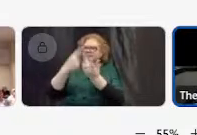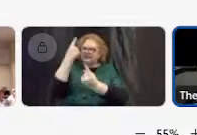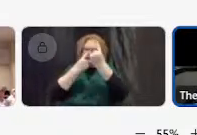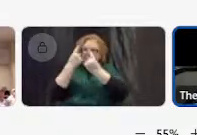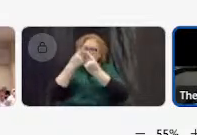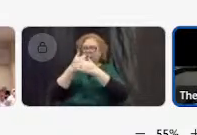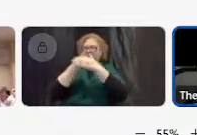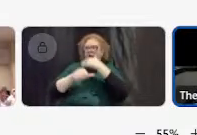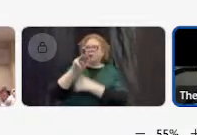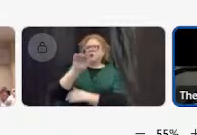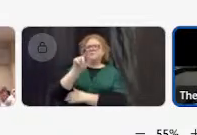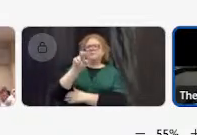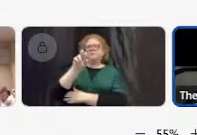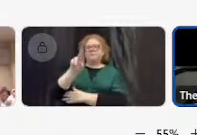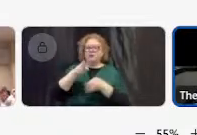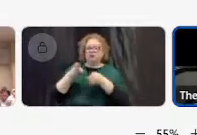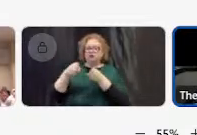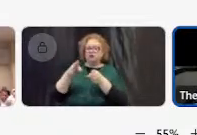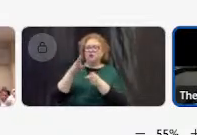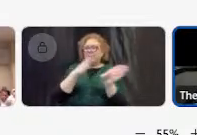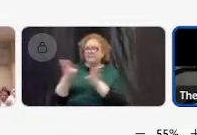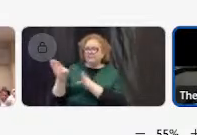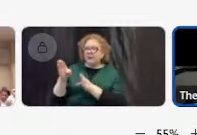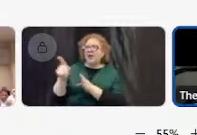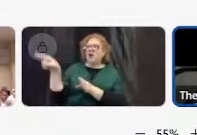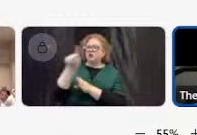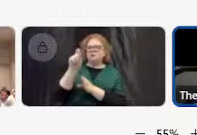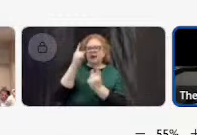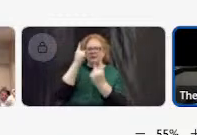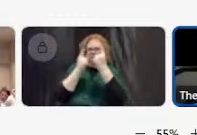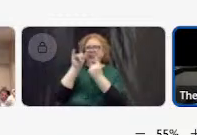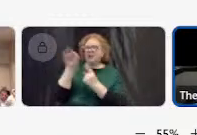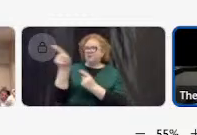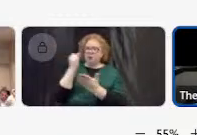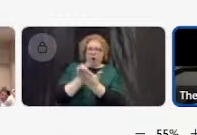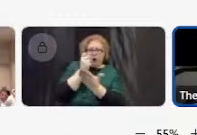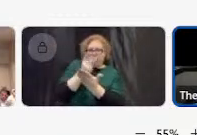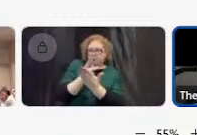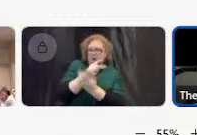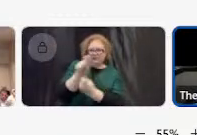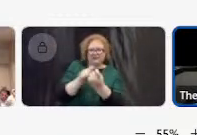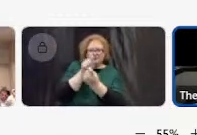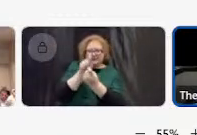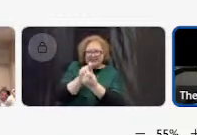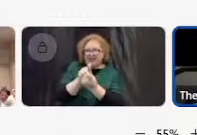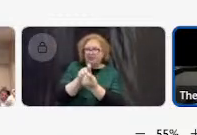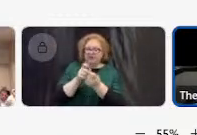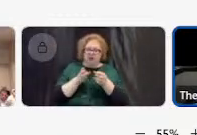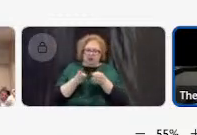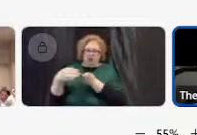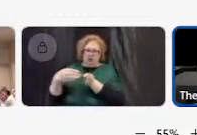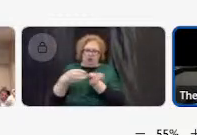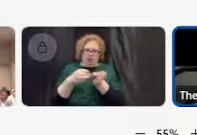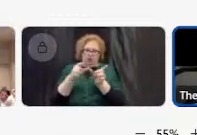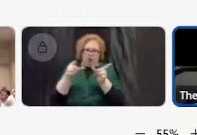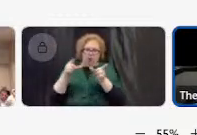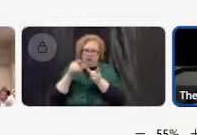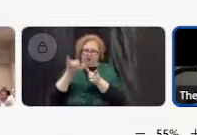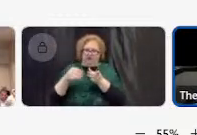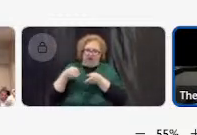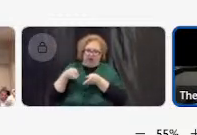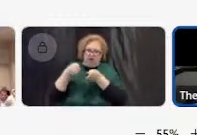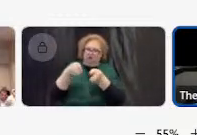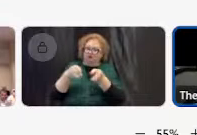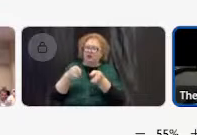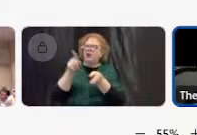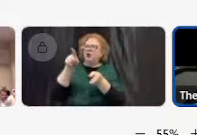plan contemplates that if you approve a specific location of a proposed street, then you are to take into